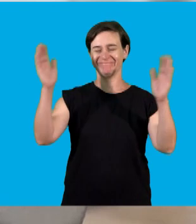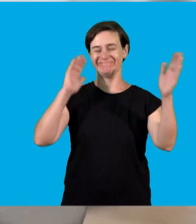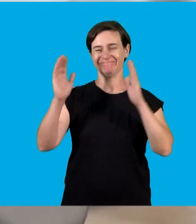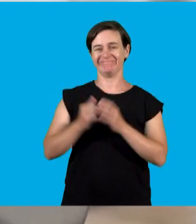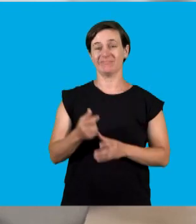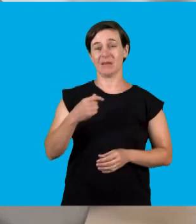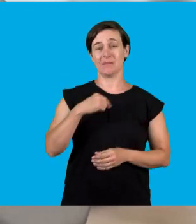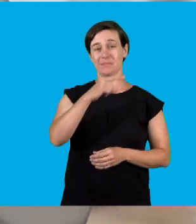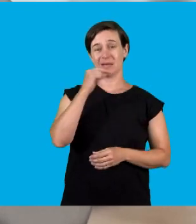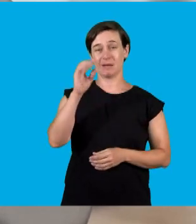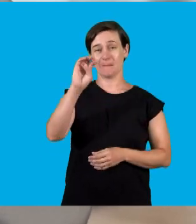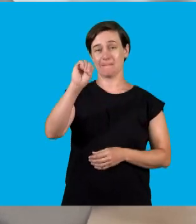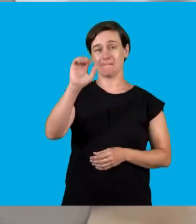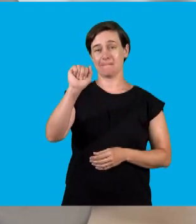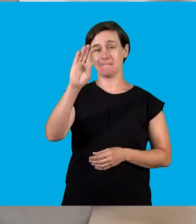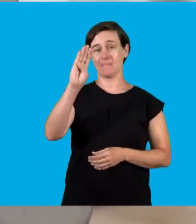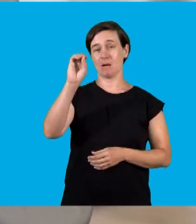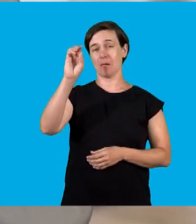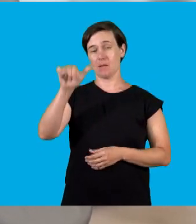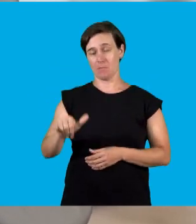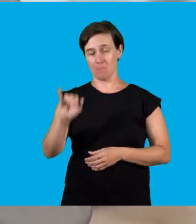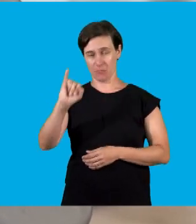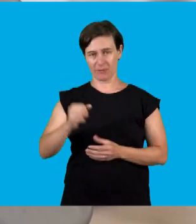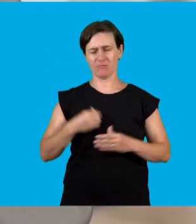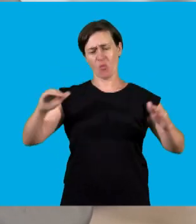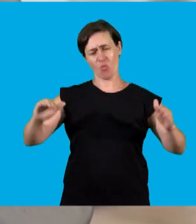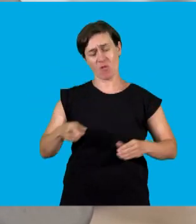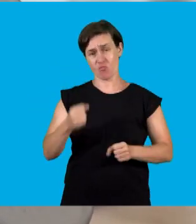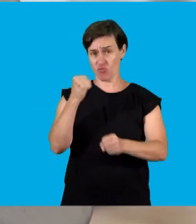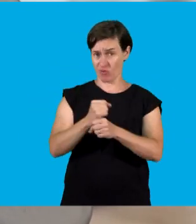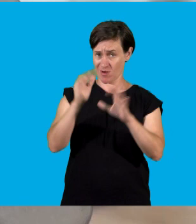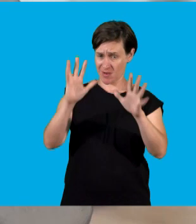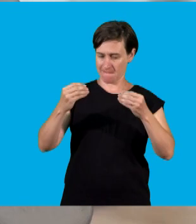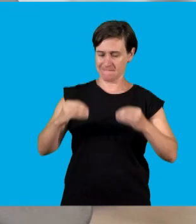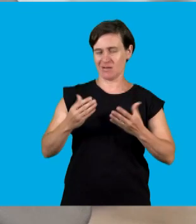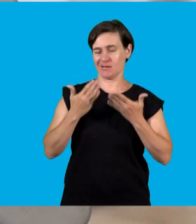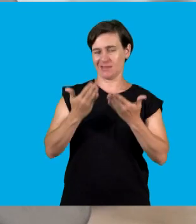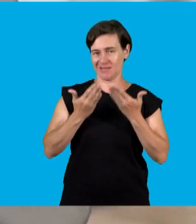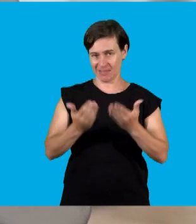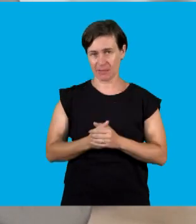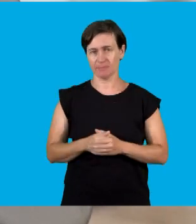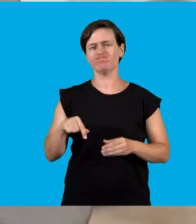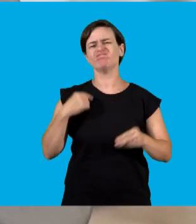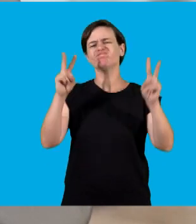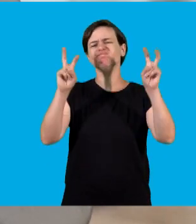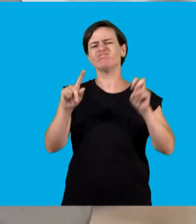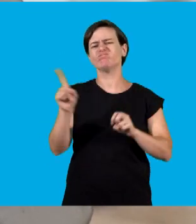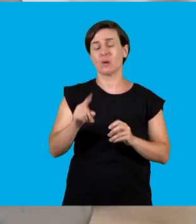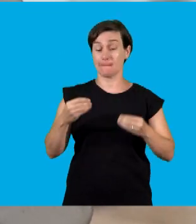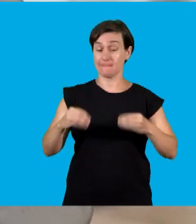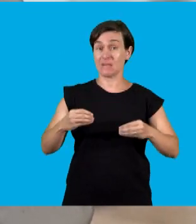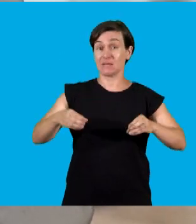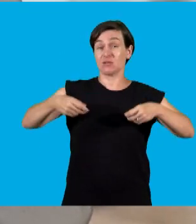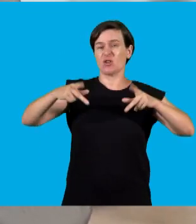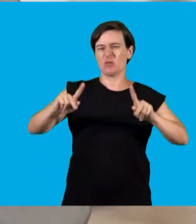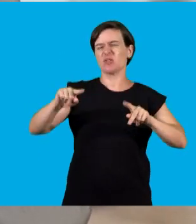Good day, everybody. My name is Ms. Maboy. I welcome you to today's Grade 10 Business Studies lesson. Our topic is business